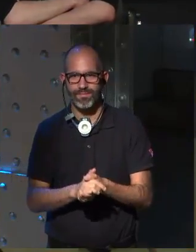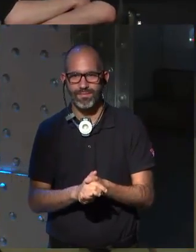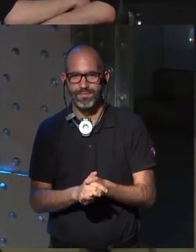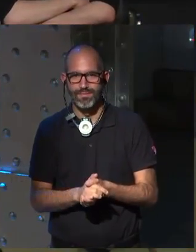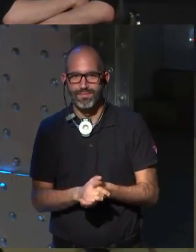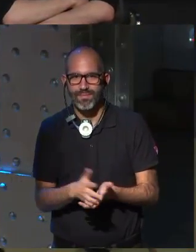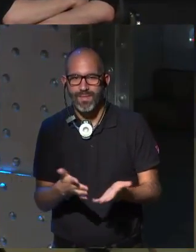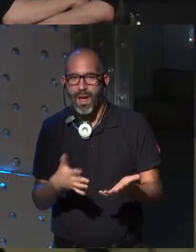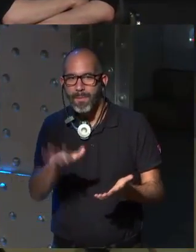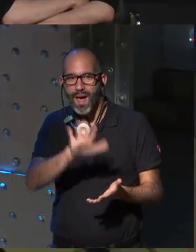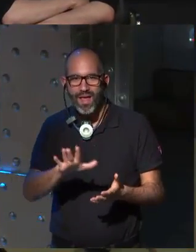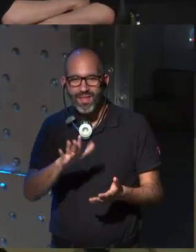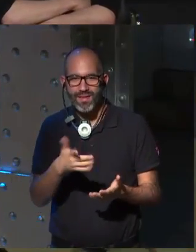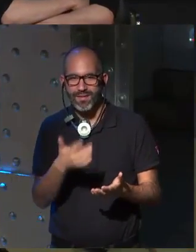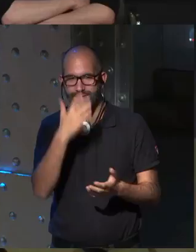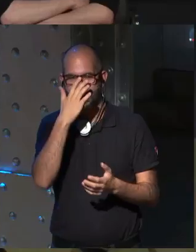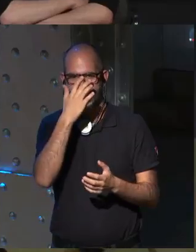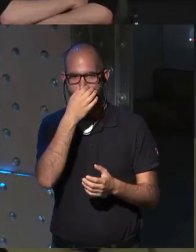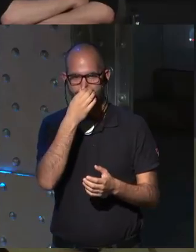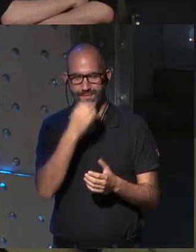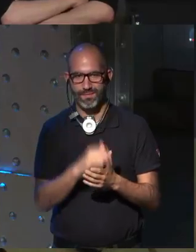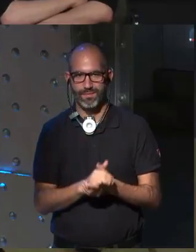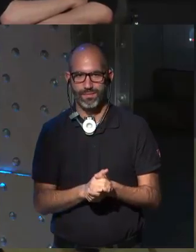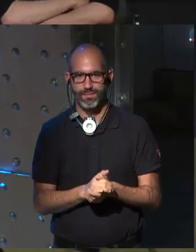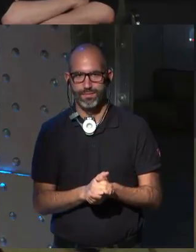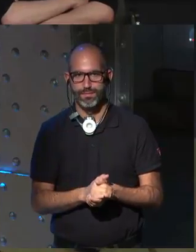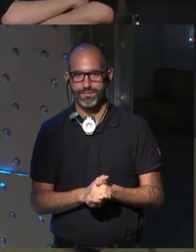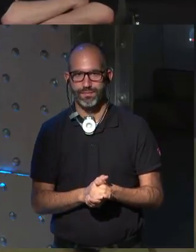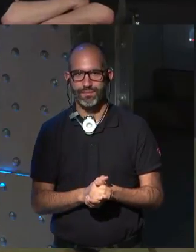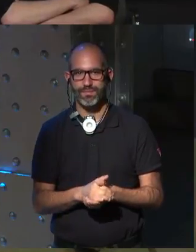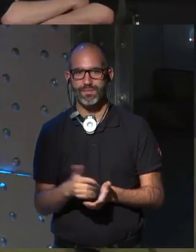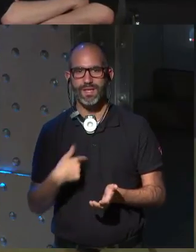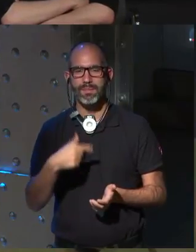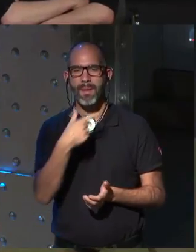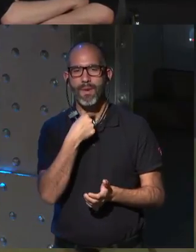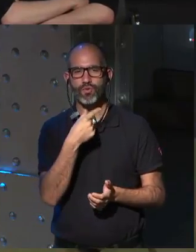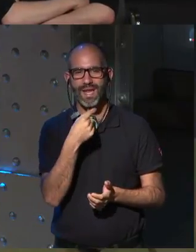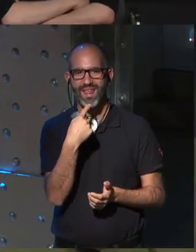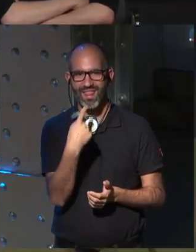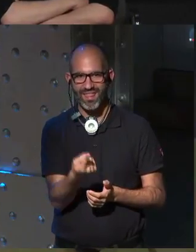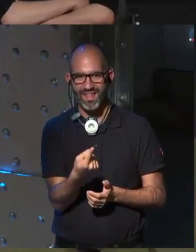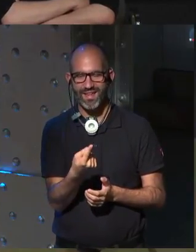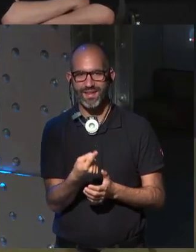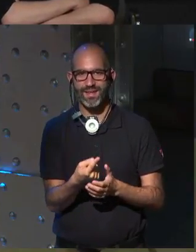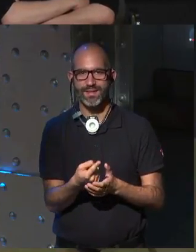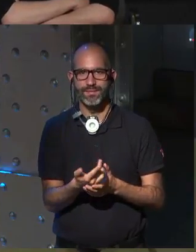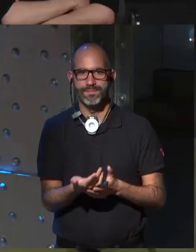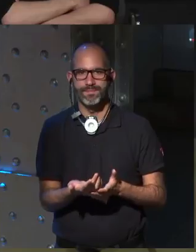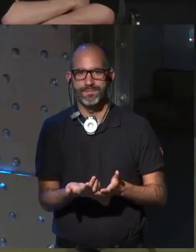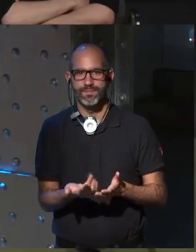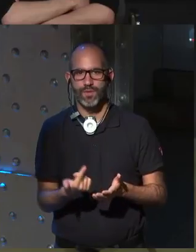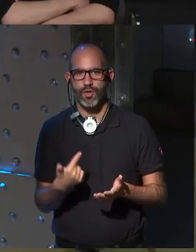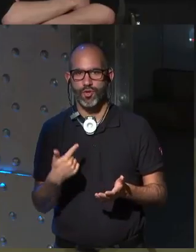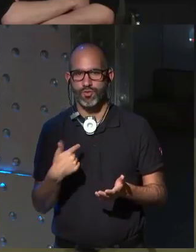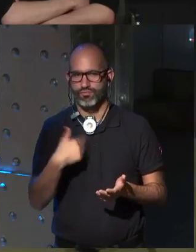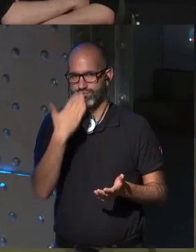I thought you meant crying or in a certain mood. I mean, it'd probably make a good point if I said I only listen to physical